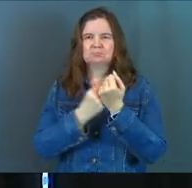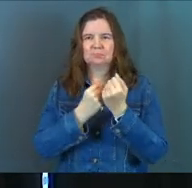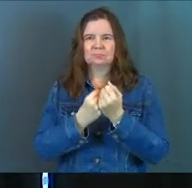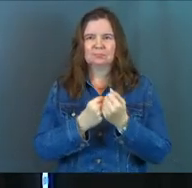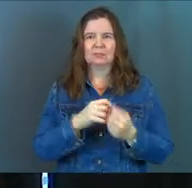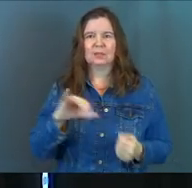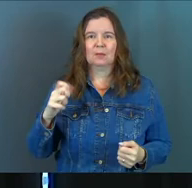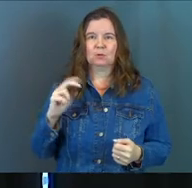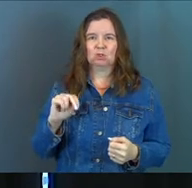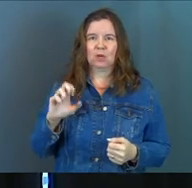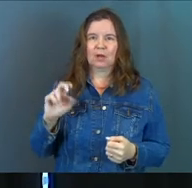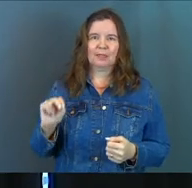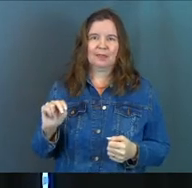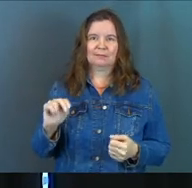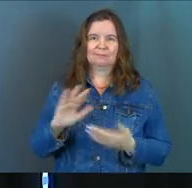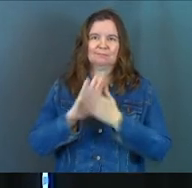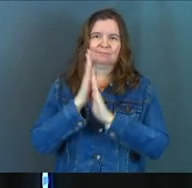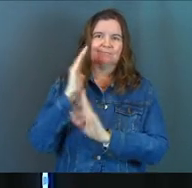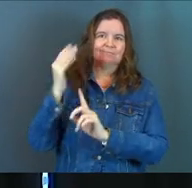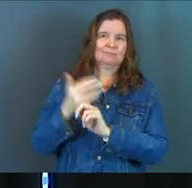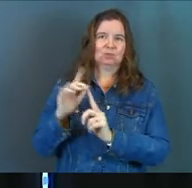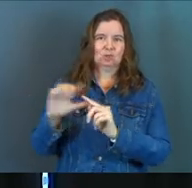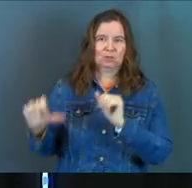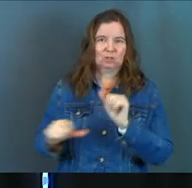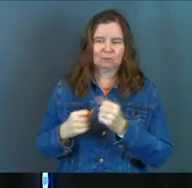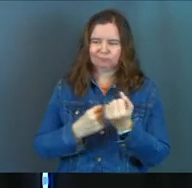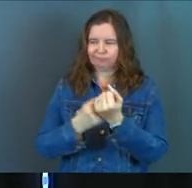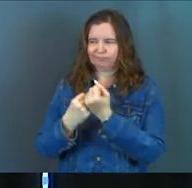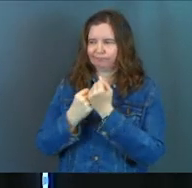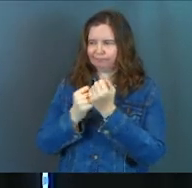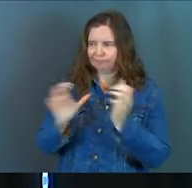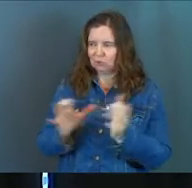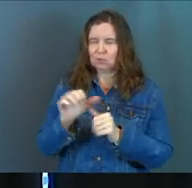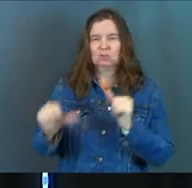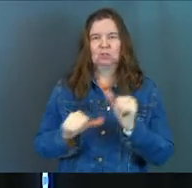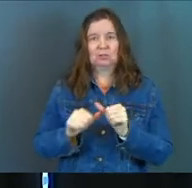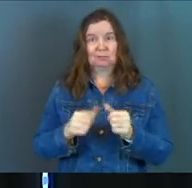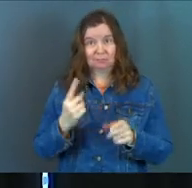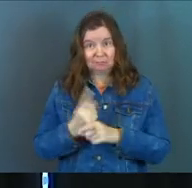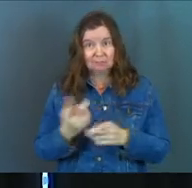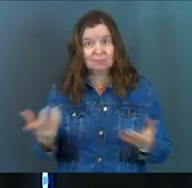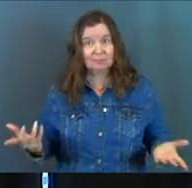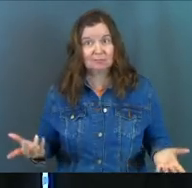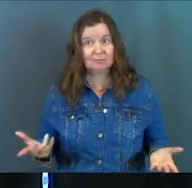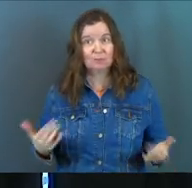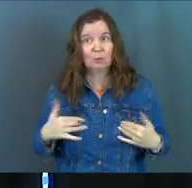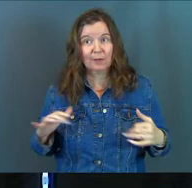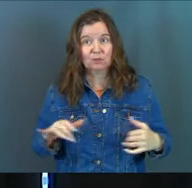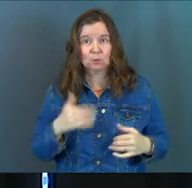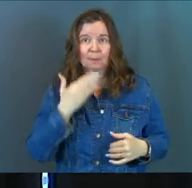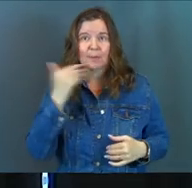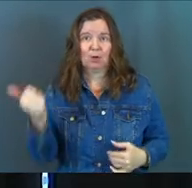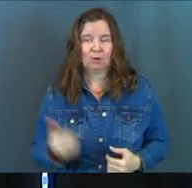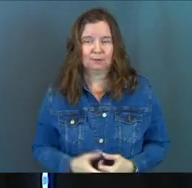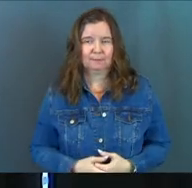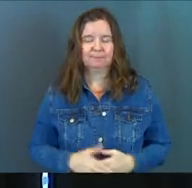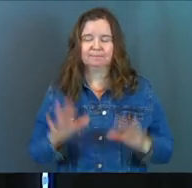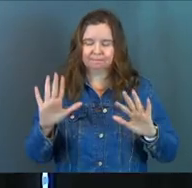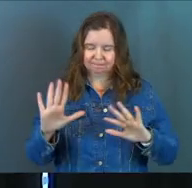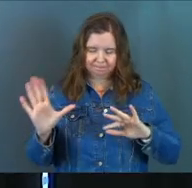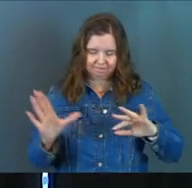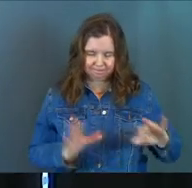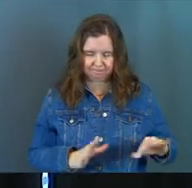Let's be Jonathan to each other. Let's go there and know each other. Amen? We got to do it better.